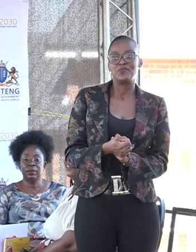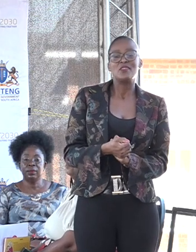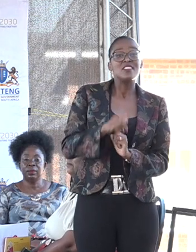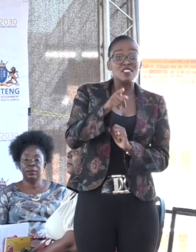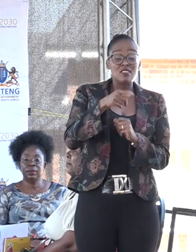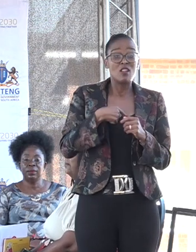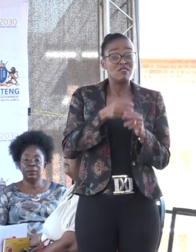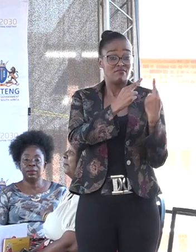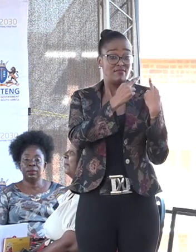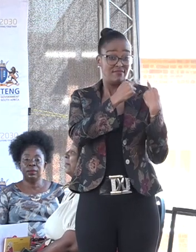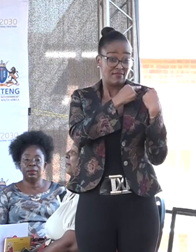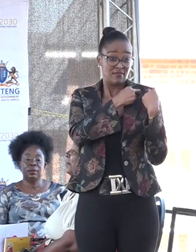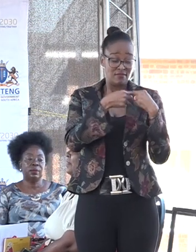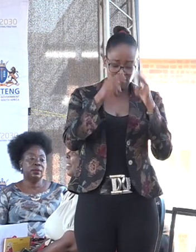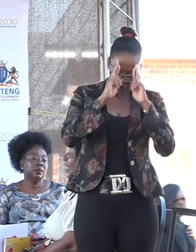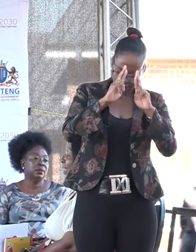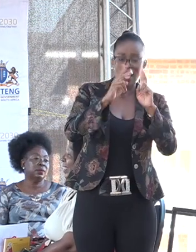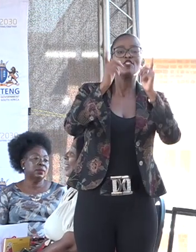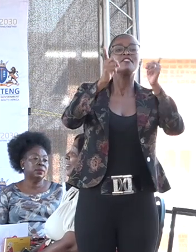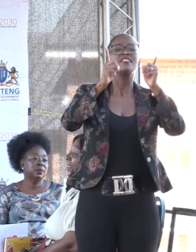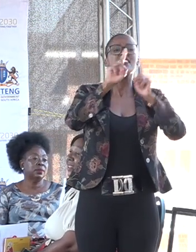Yeah. Are you going to respect your teachers?